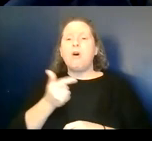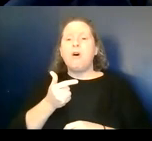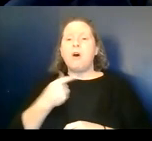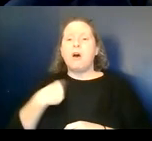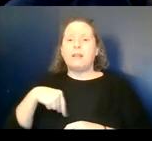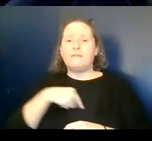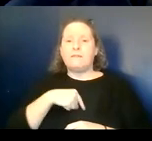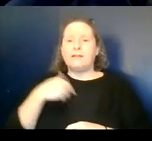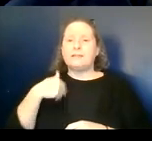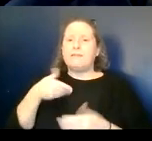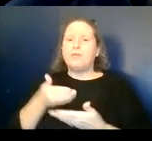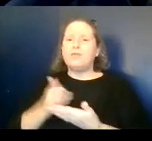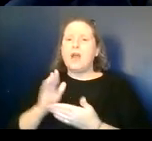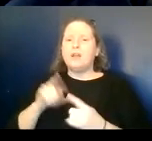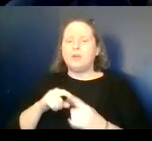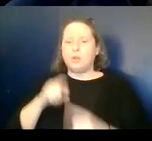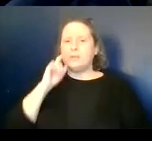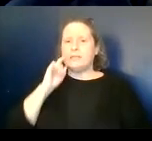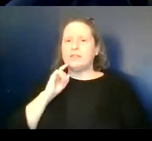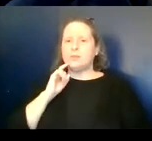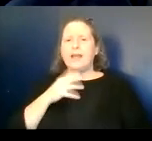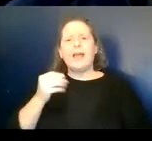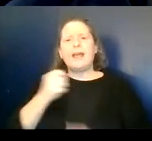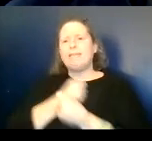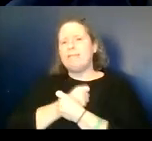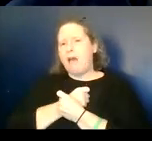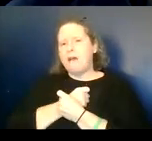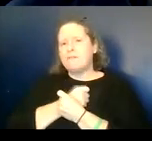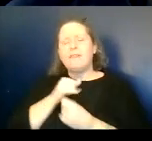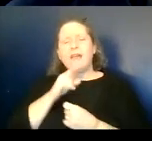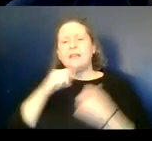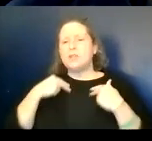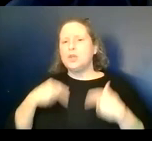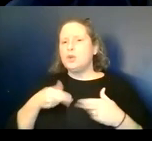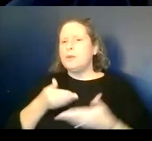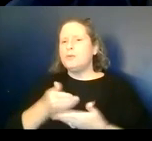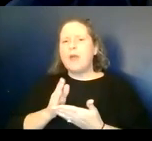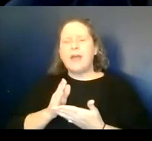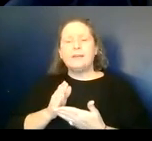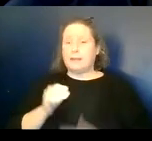the right to sexuality and love. It is a human right. It is not a